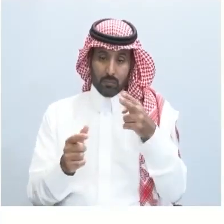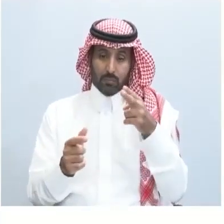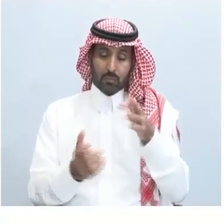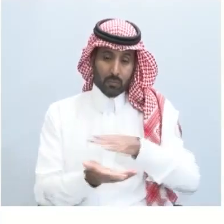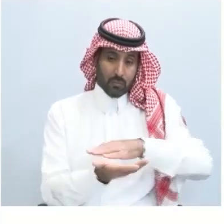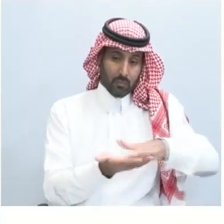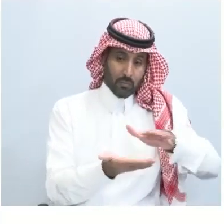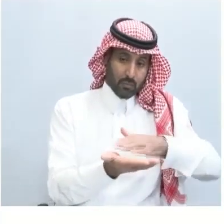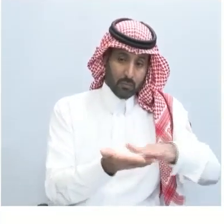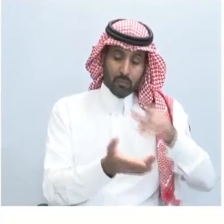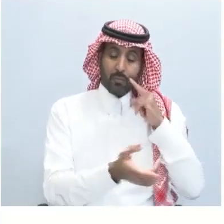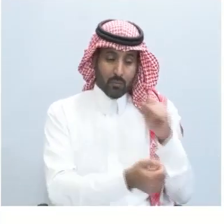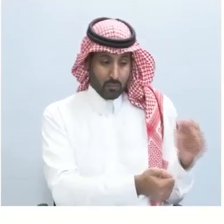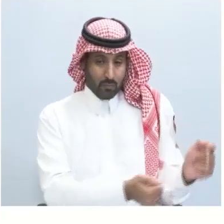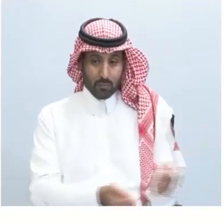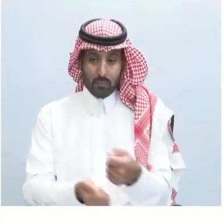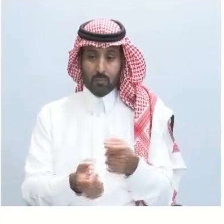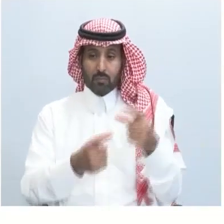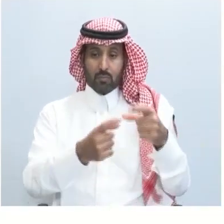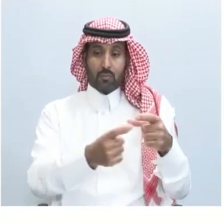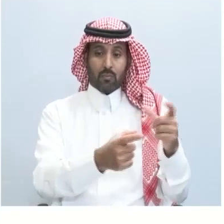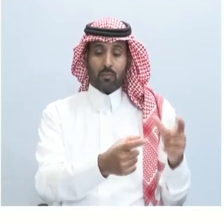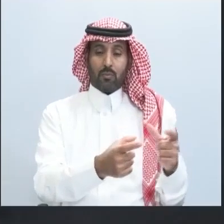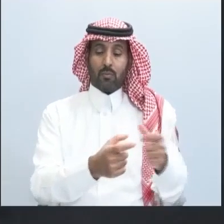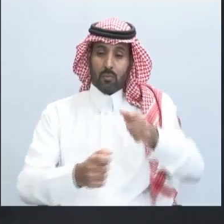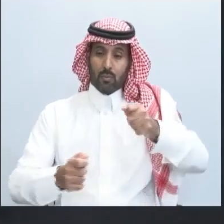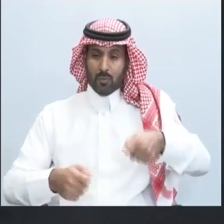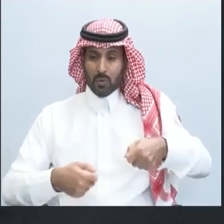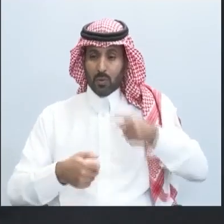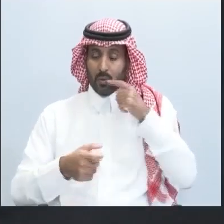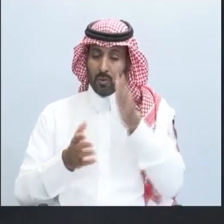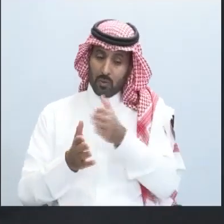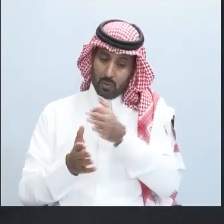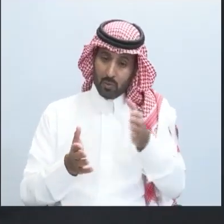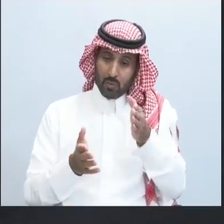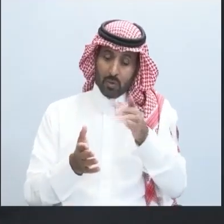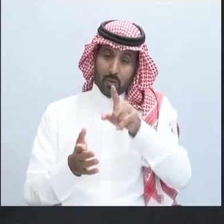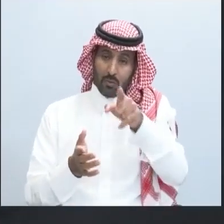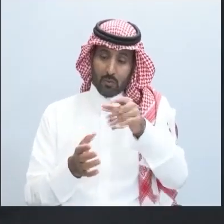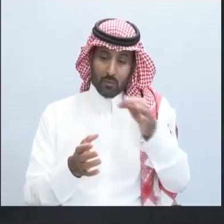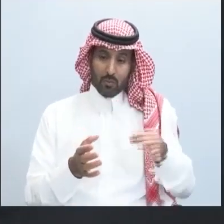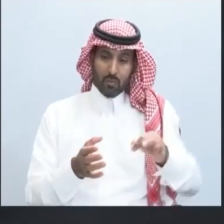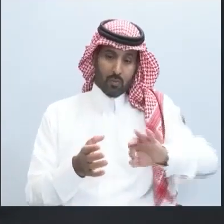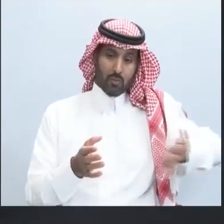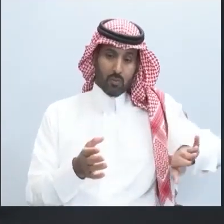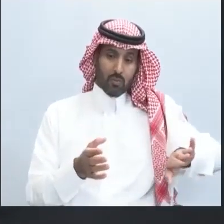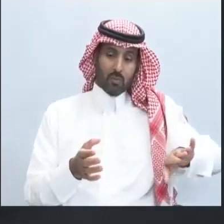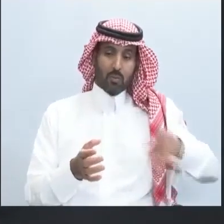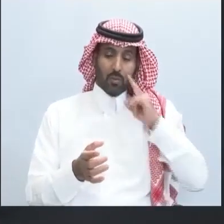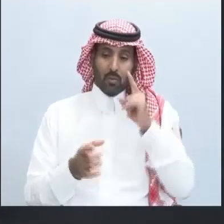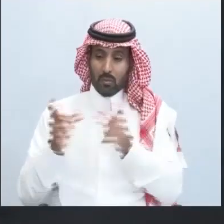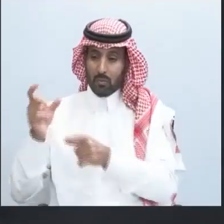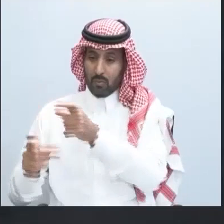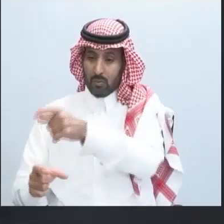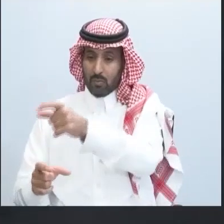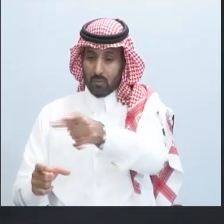is the ice hockey rink, and your team is on the left, and you have the places of the players